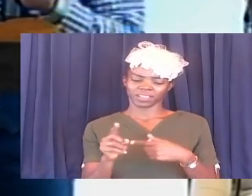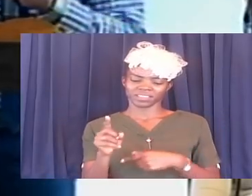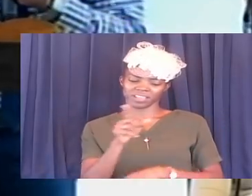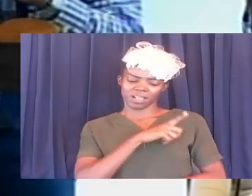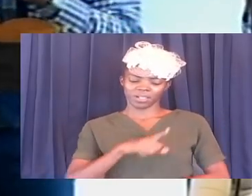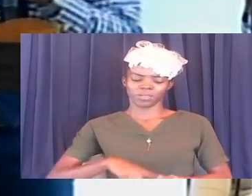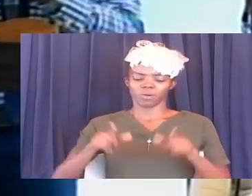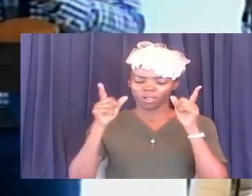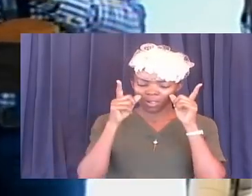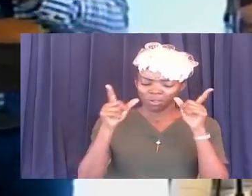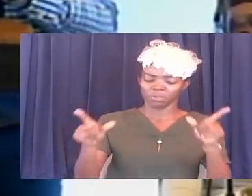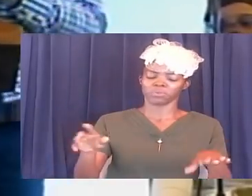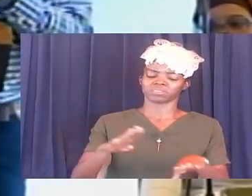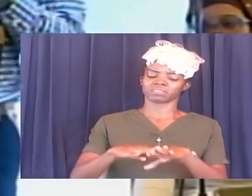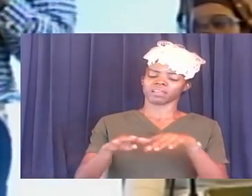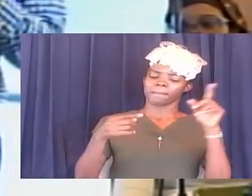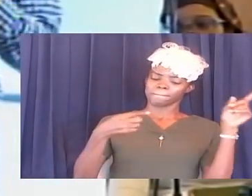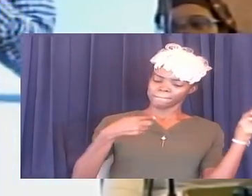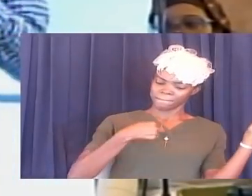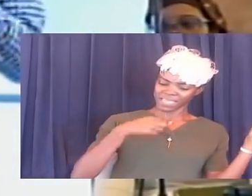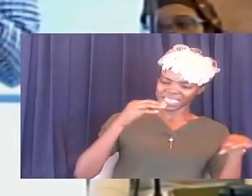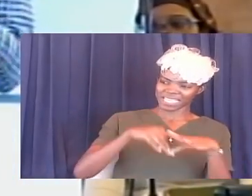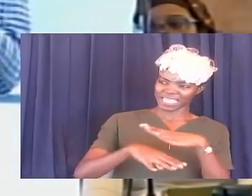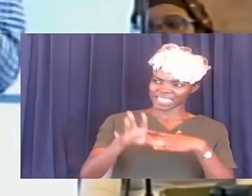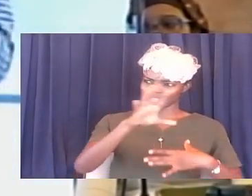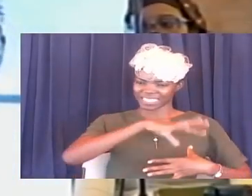the spirit, hallelujah,